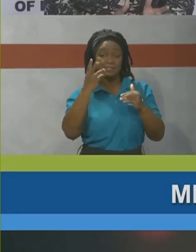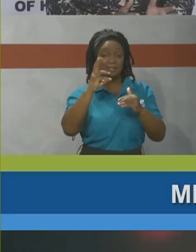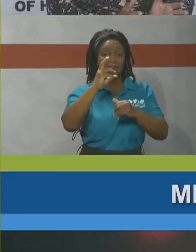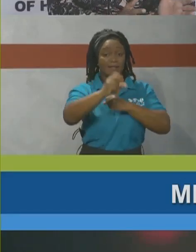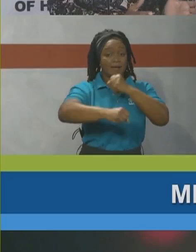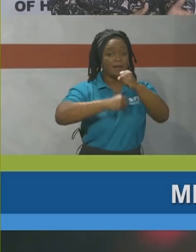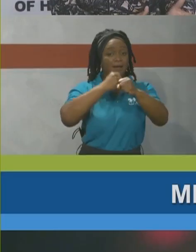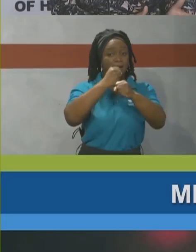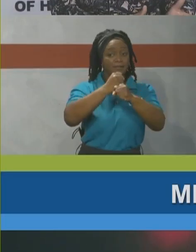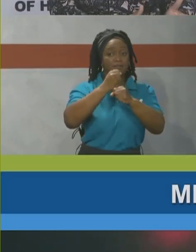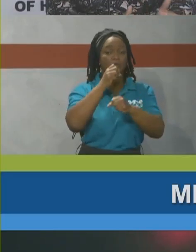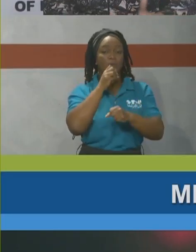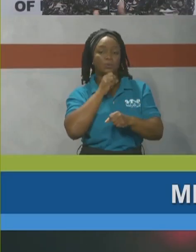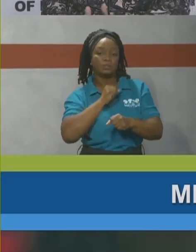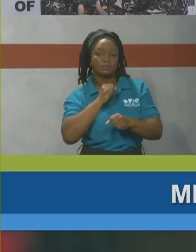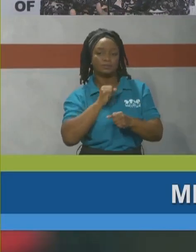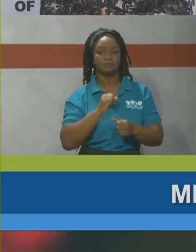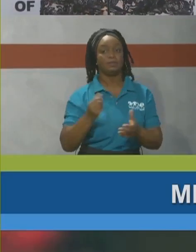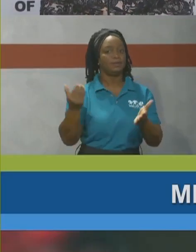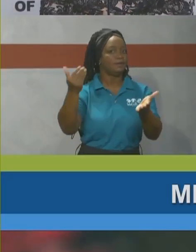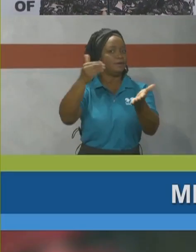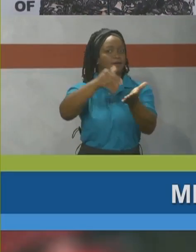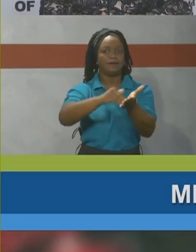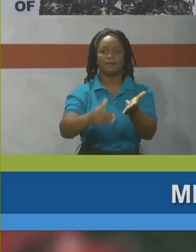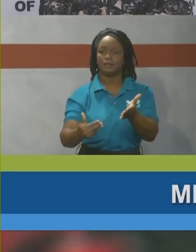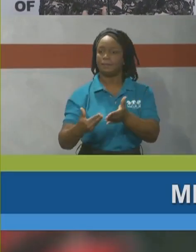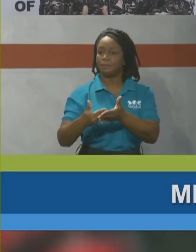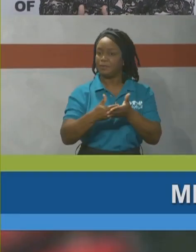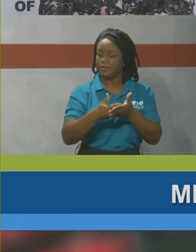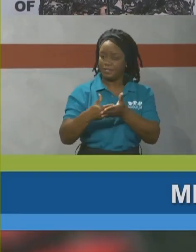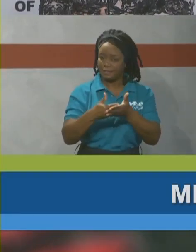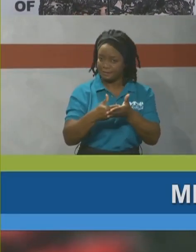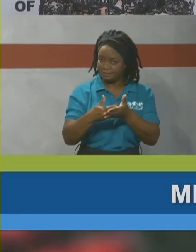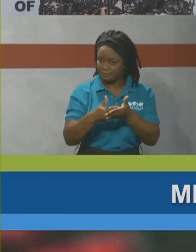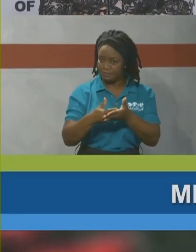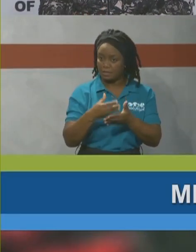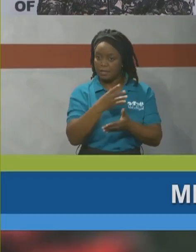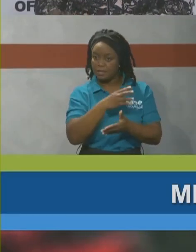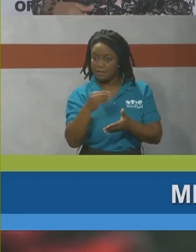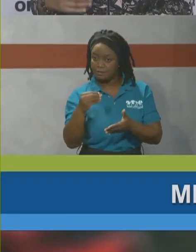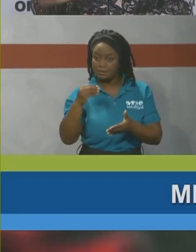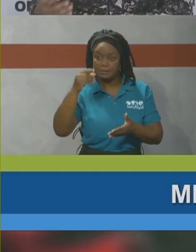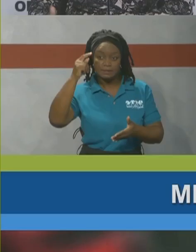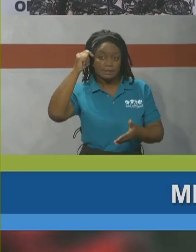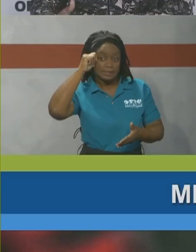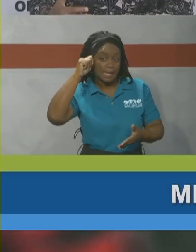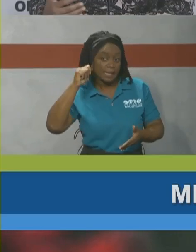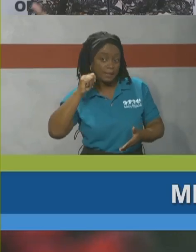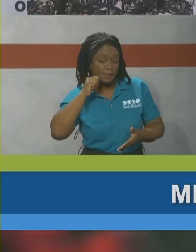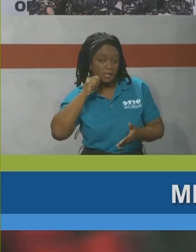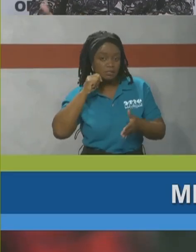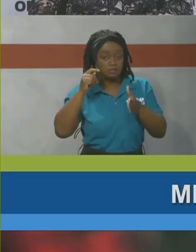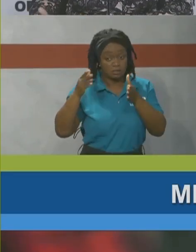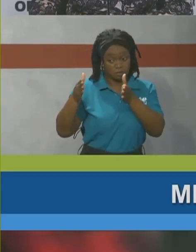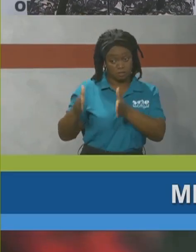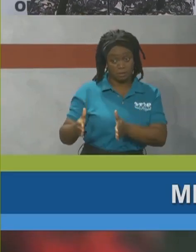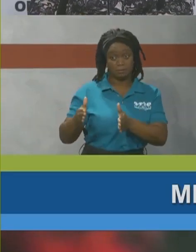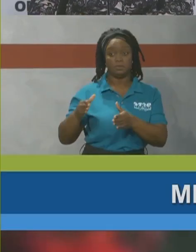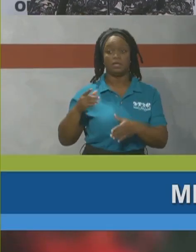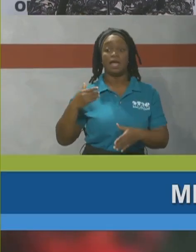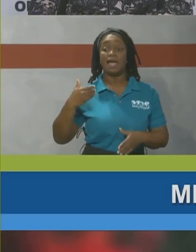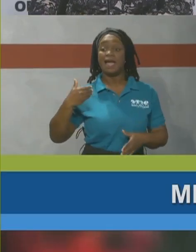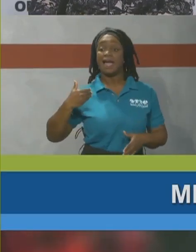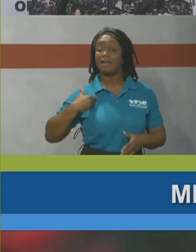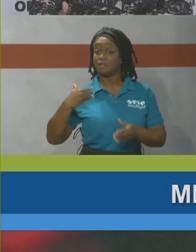it's been the ones, the babies again, and the adolescents who are above 12 years old, who have extra chronic